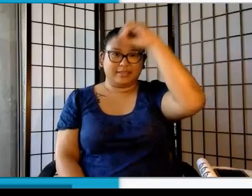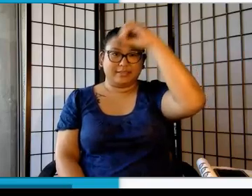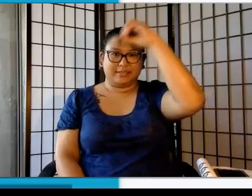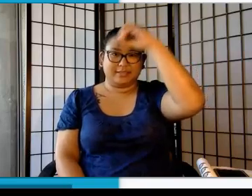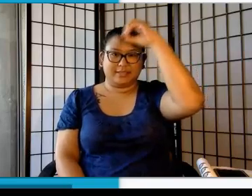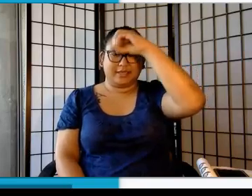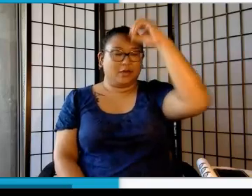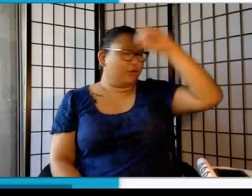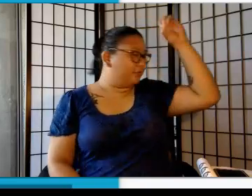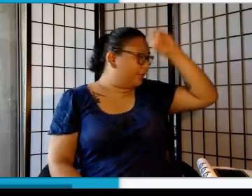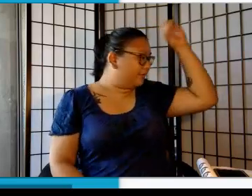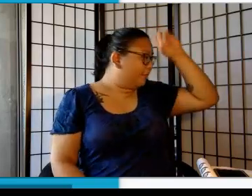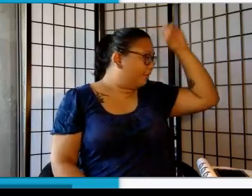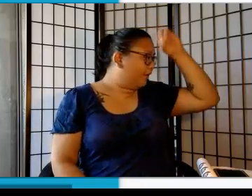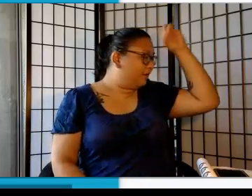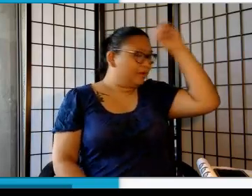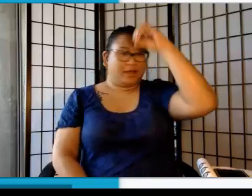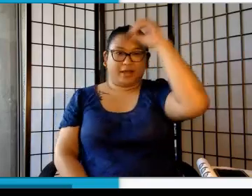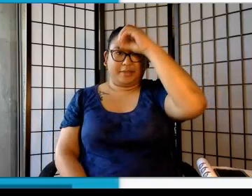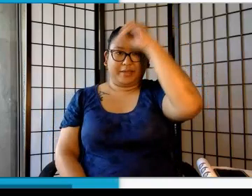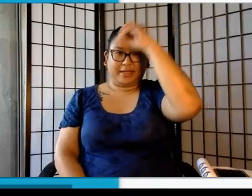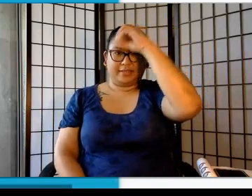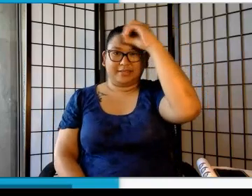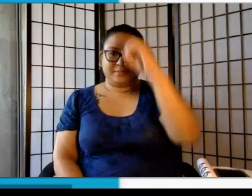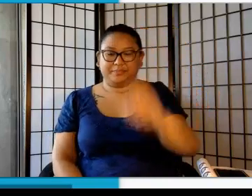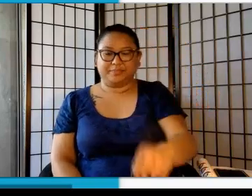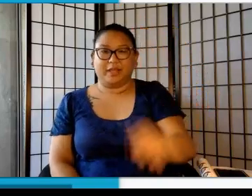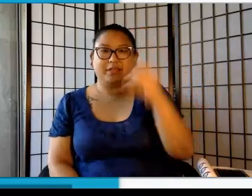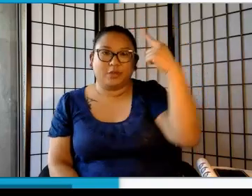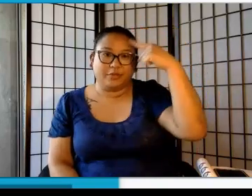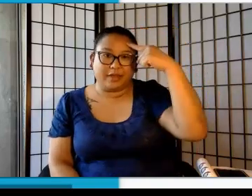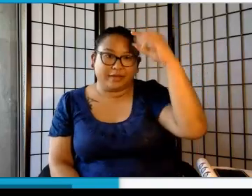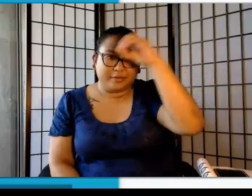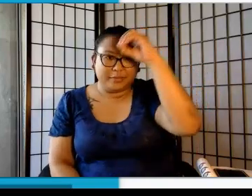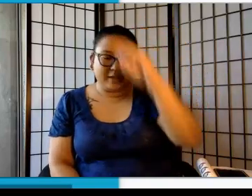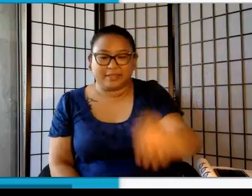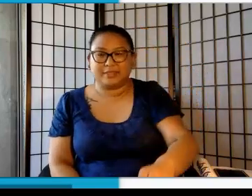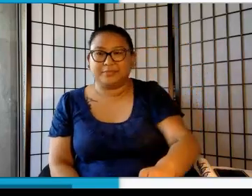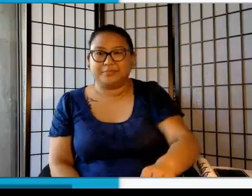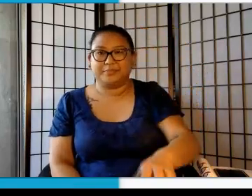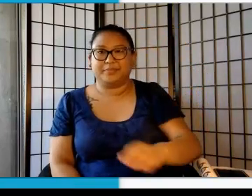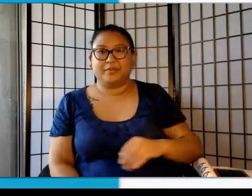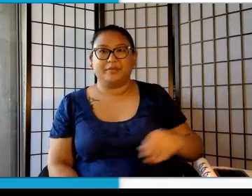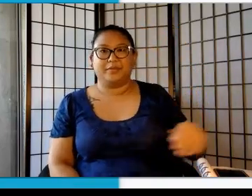like this. Over your forehead, opinions. Okay, it's like what you think,